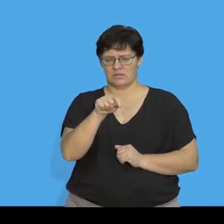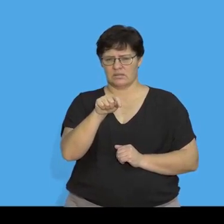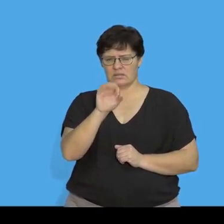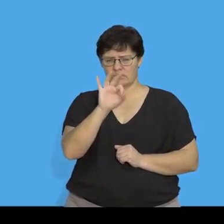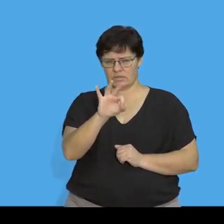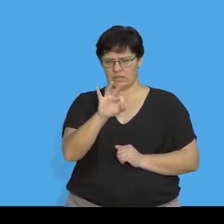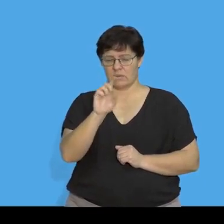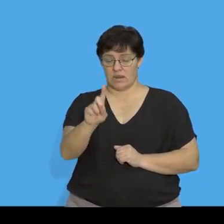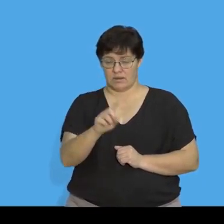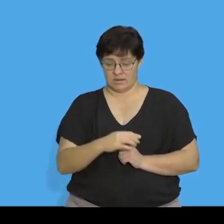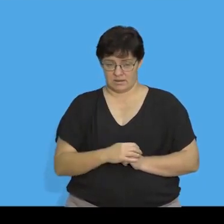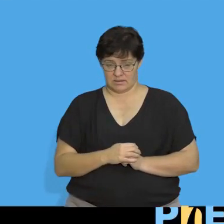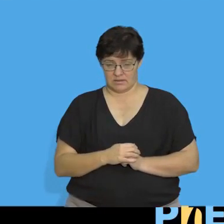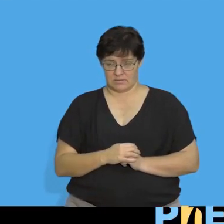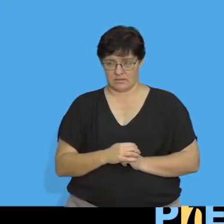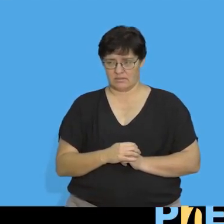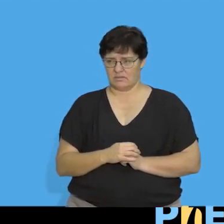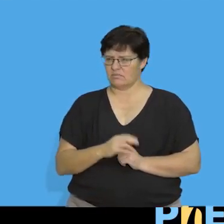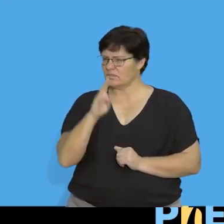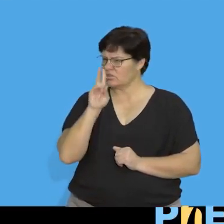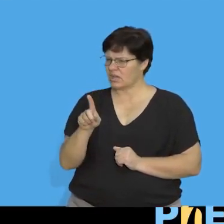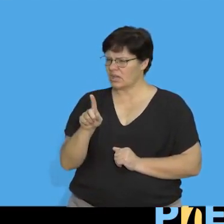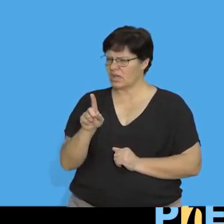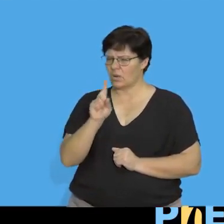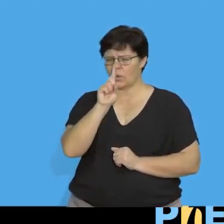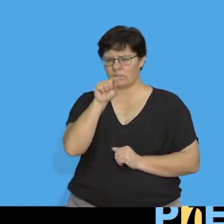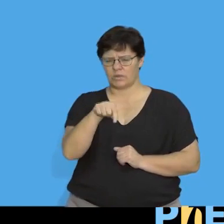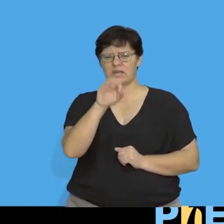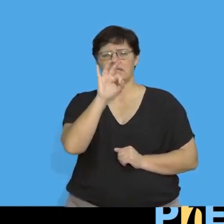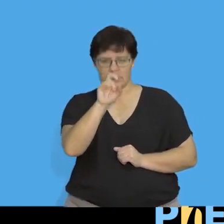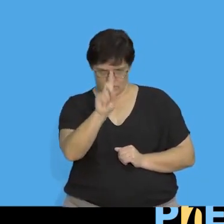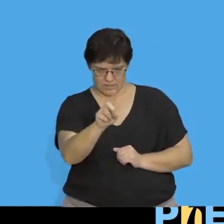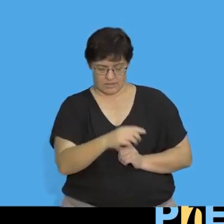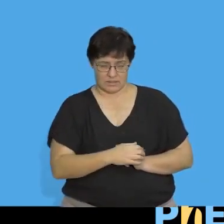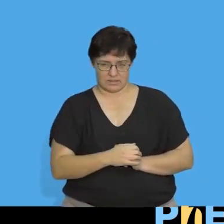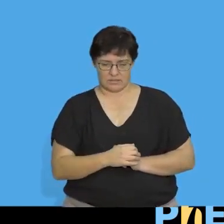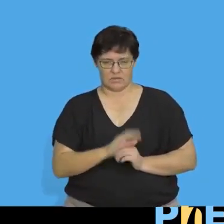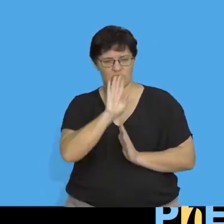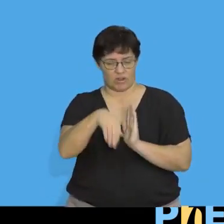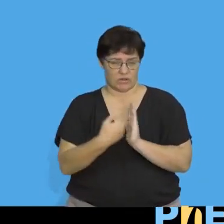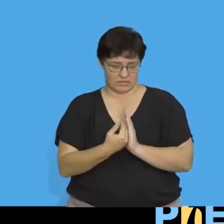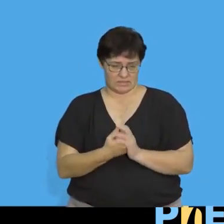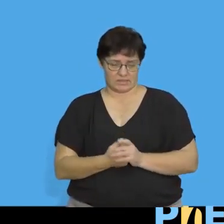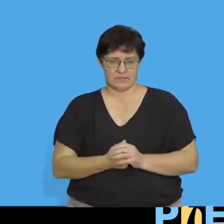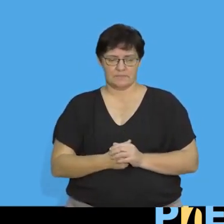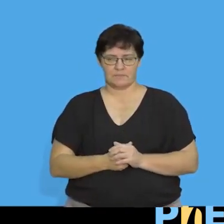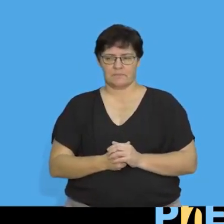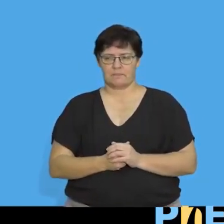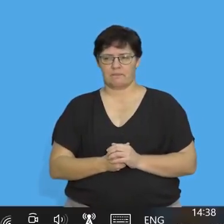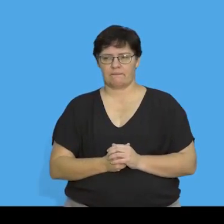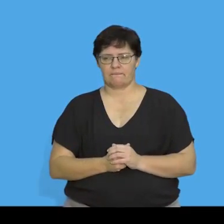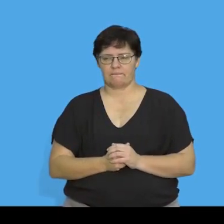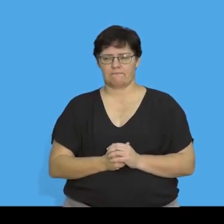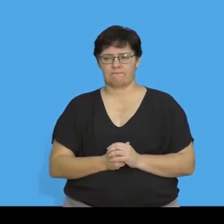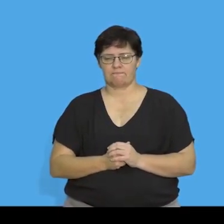1.31, I think. Let me just double check. 1.31, we rounded off to 2 decimal places. And then if you